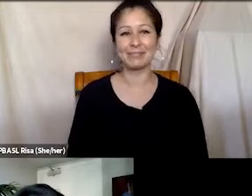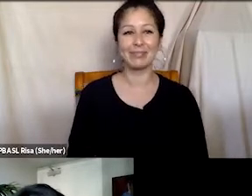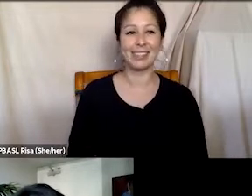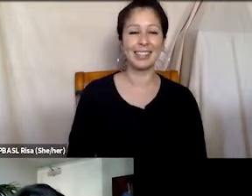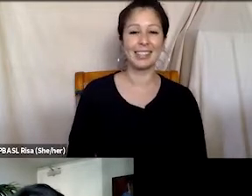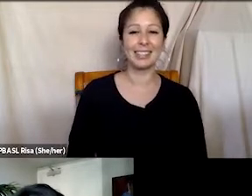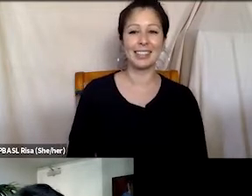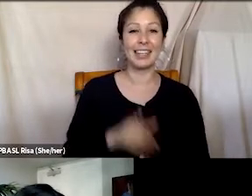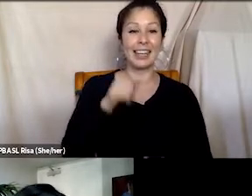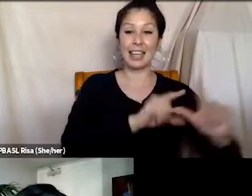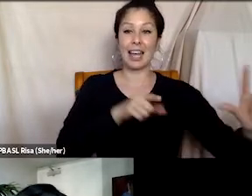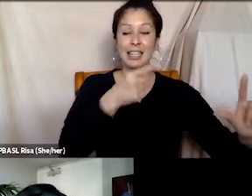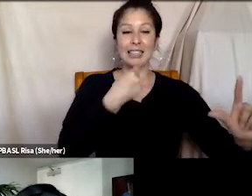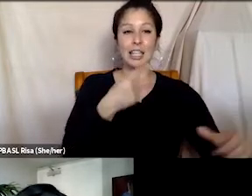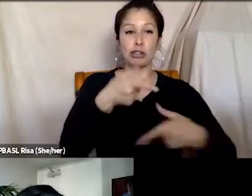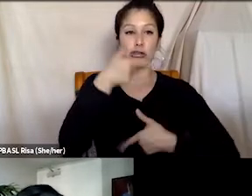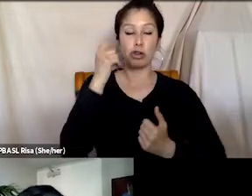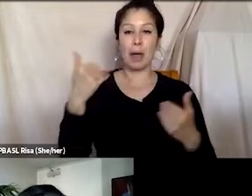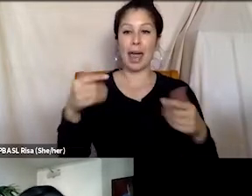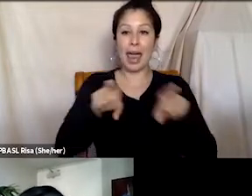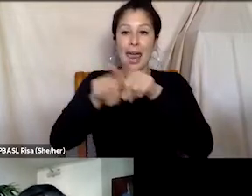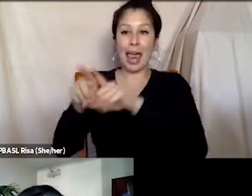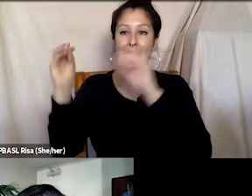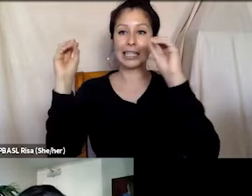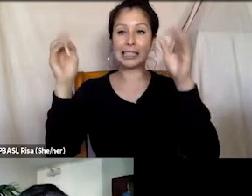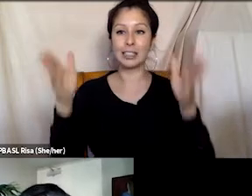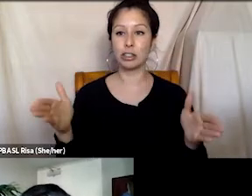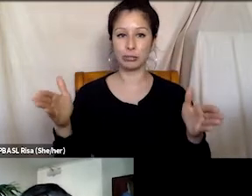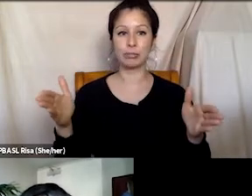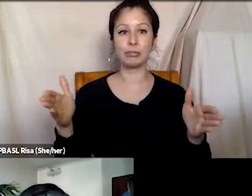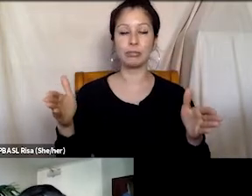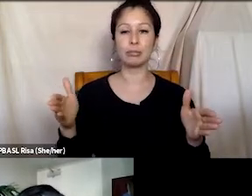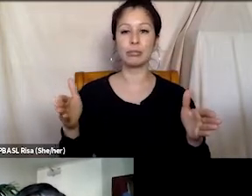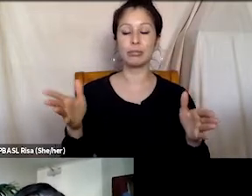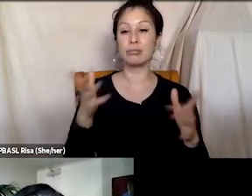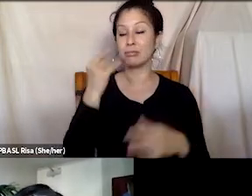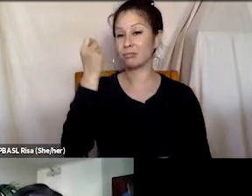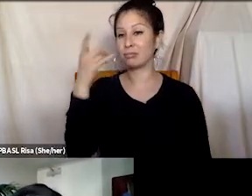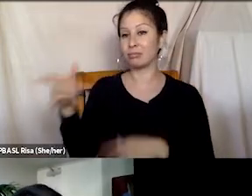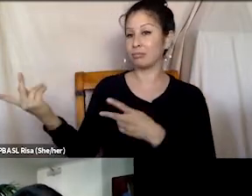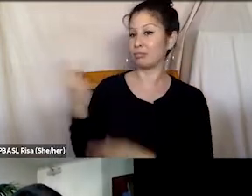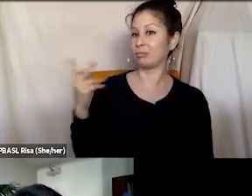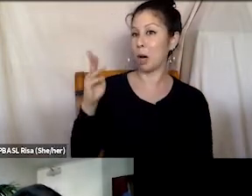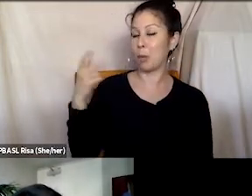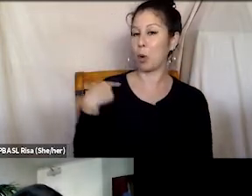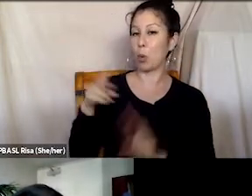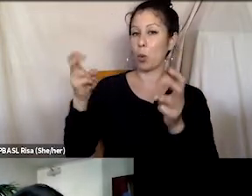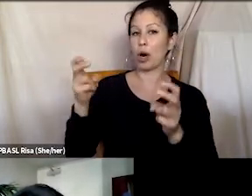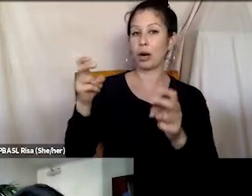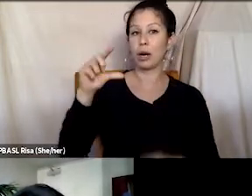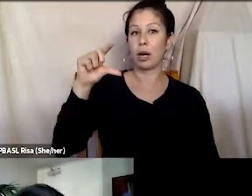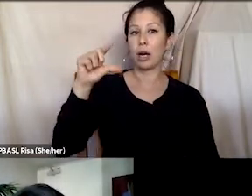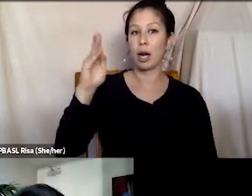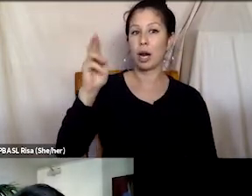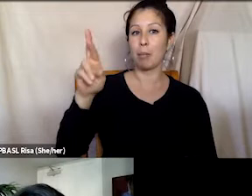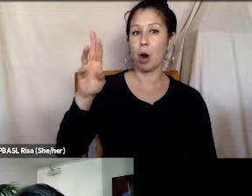So this slide says trauma as teacher. And synchronistically, Barbara and I are quoting Gabor Mate. We did